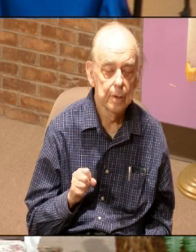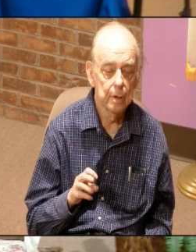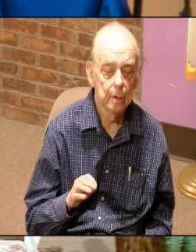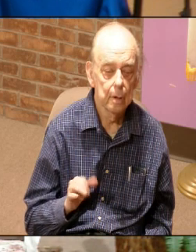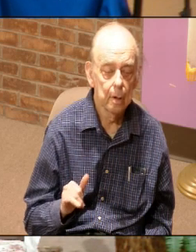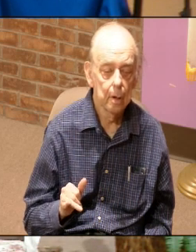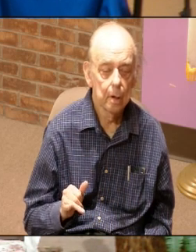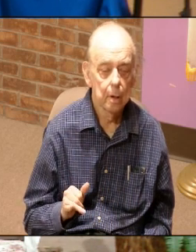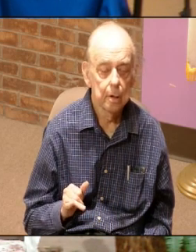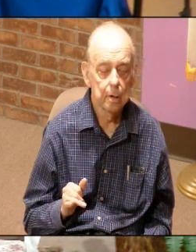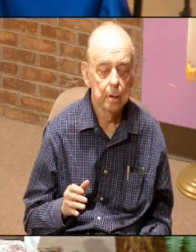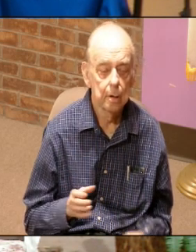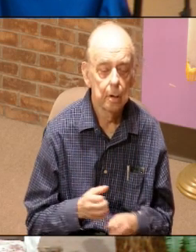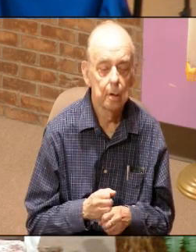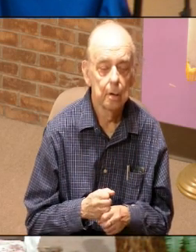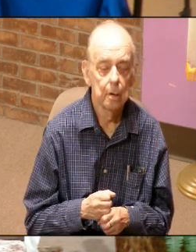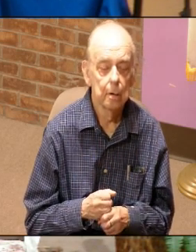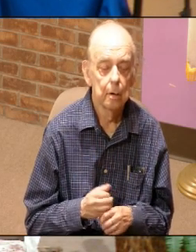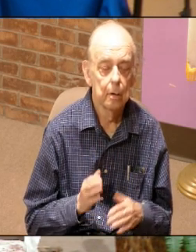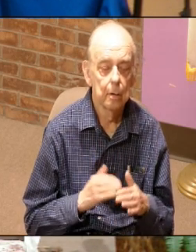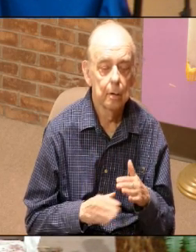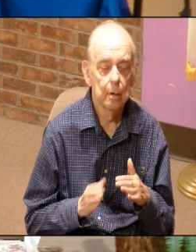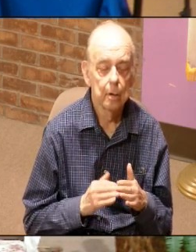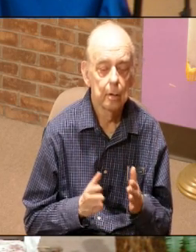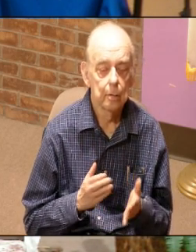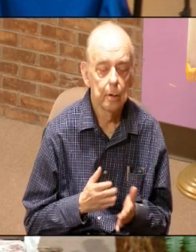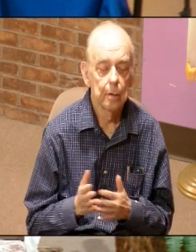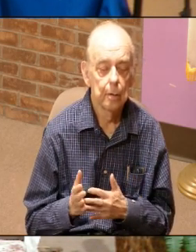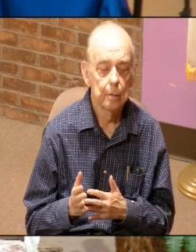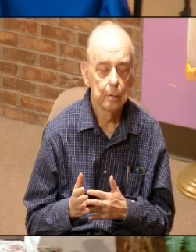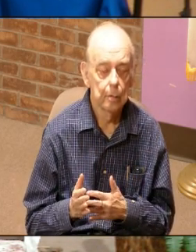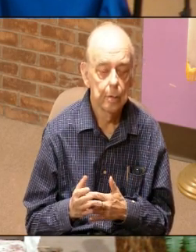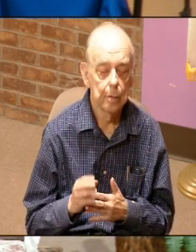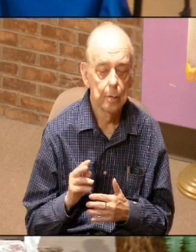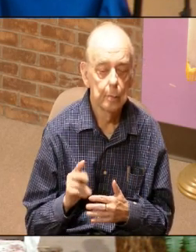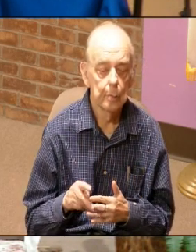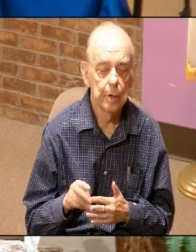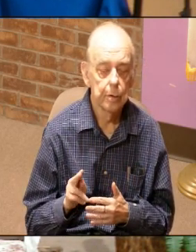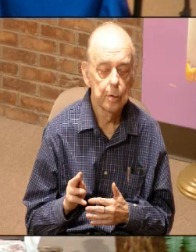epilepsy, which you get basically when you're going through puberty.